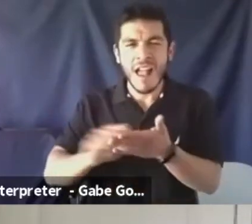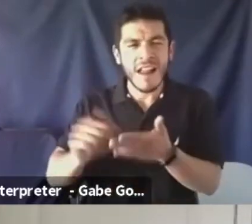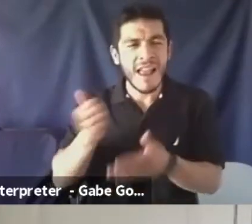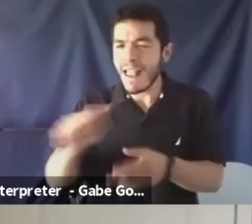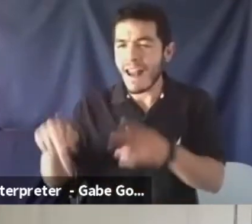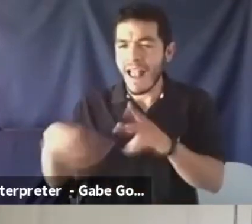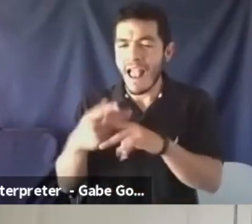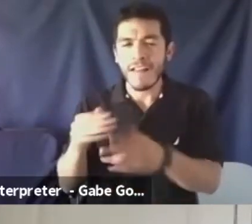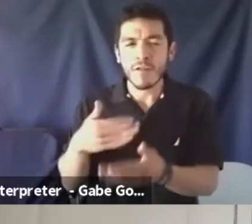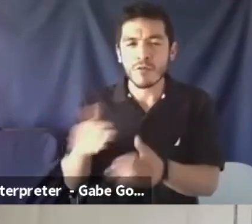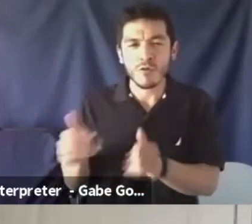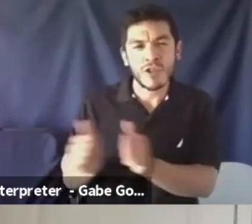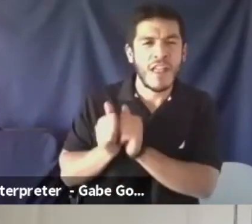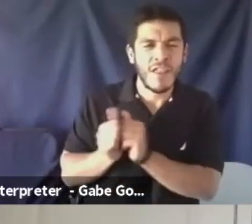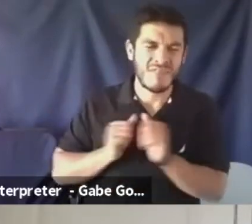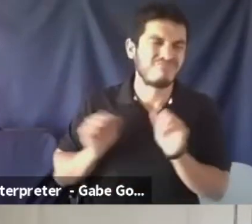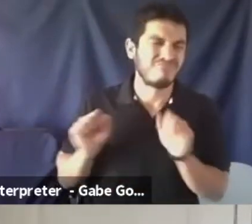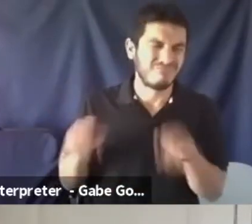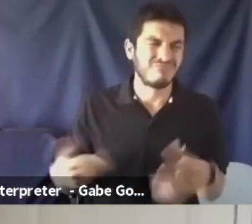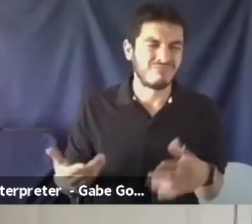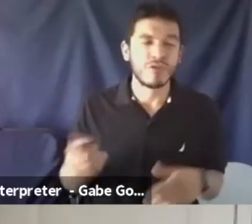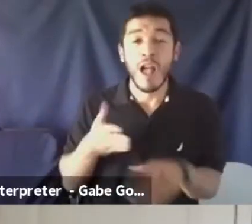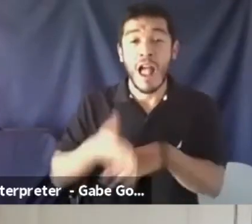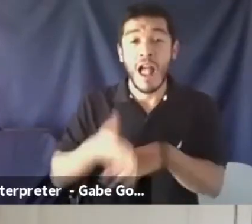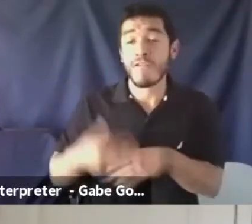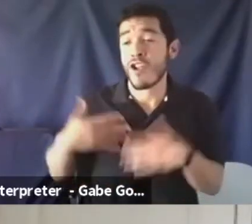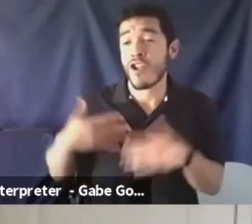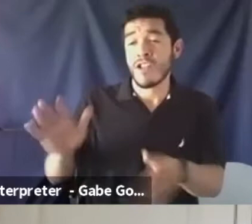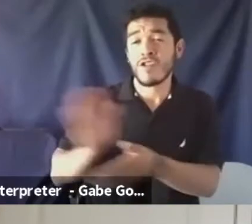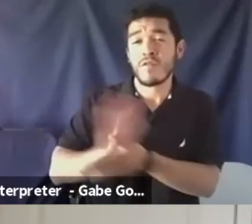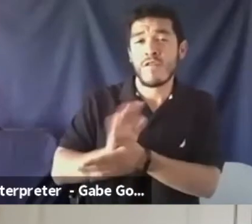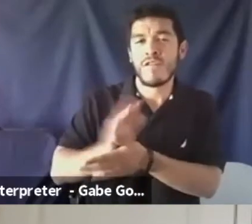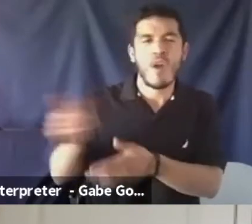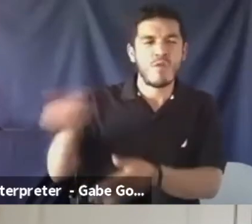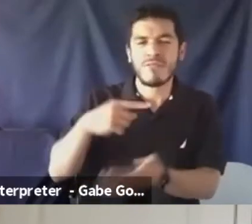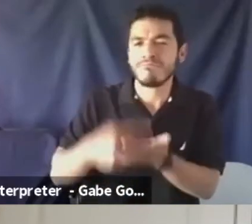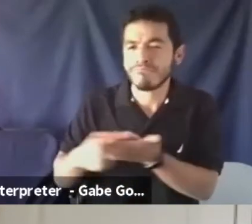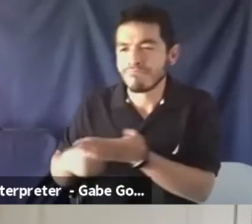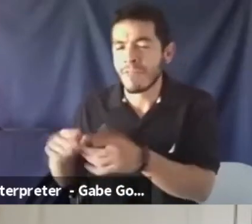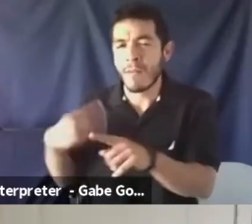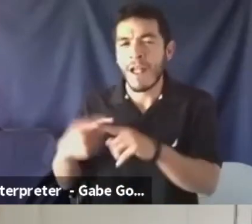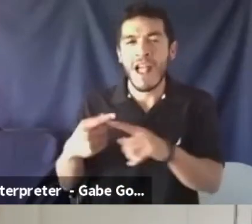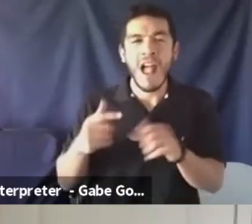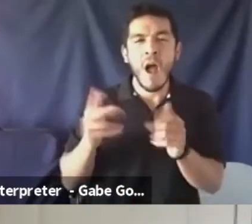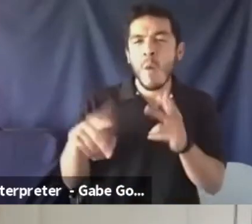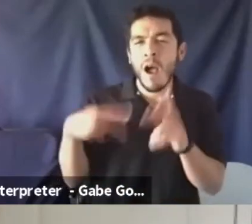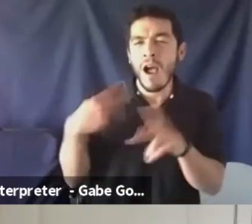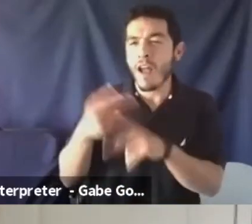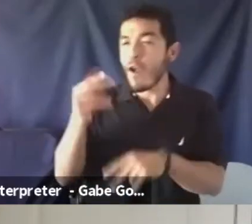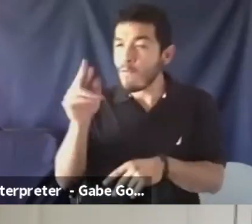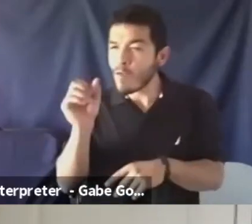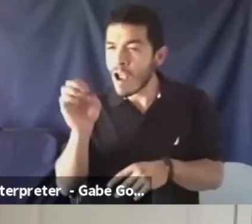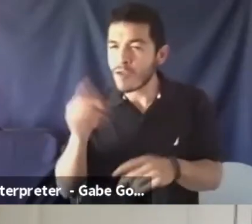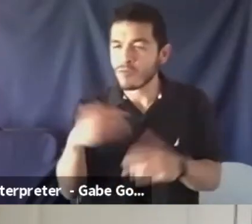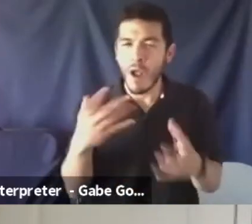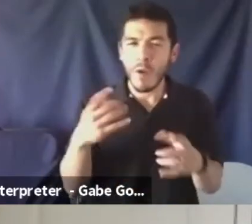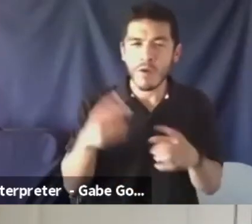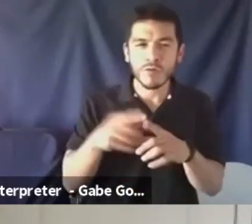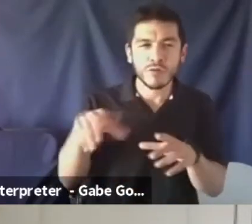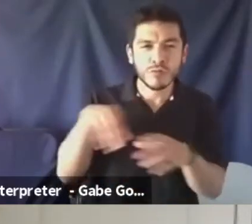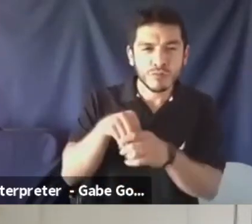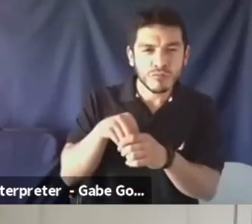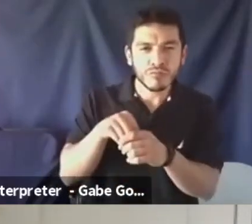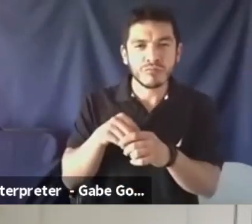song together. So after we got done with the movie, we kind of talked about, okay, what kind of phrases, you know, do we want to say?